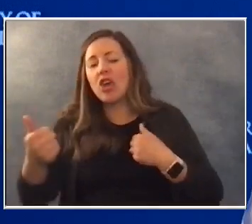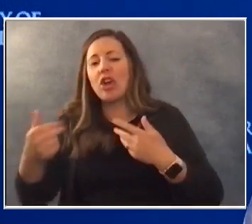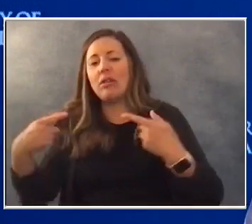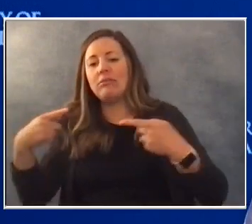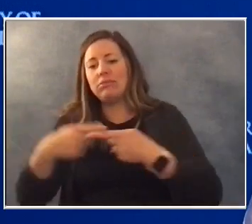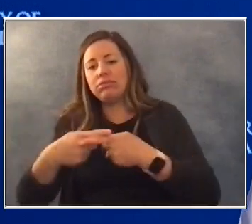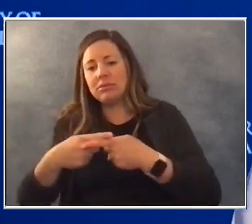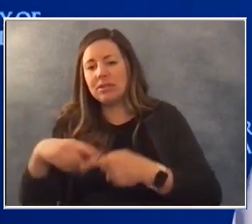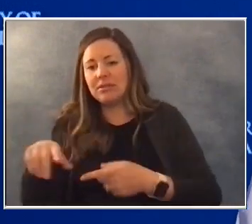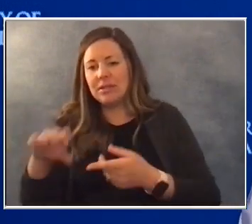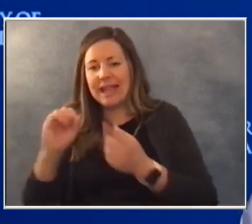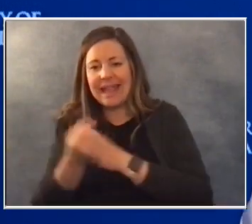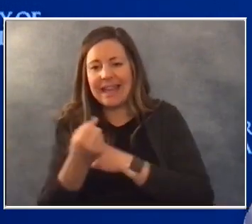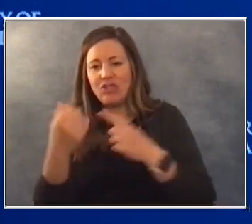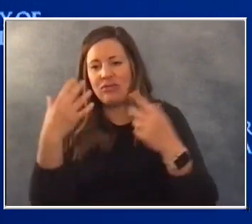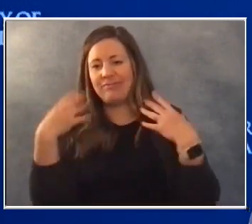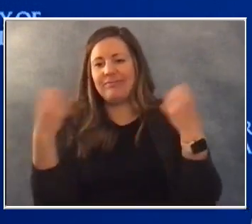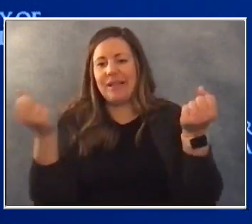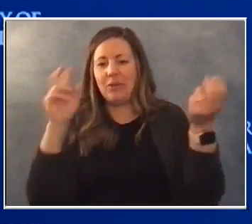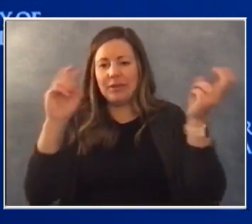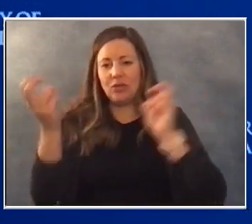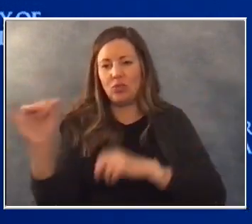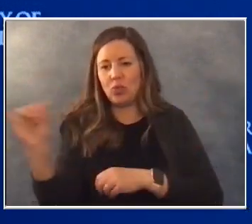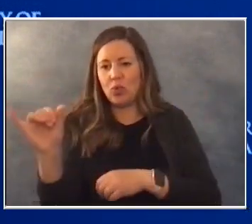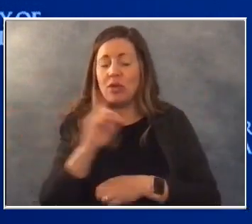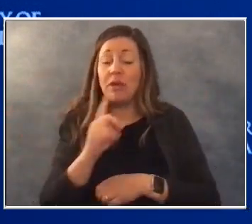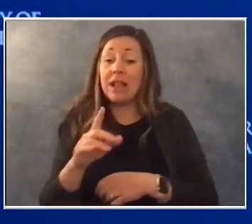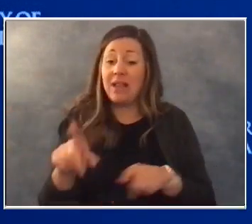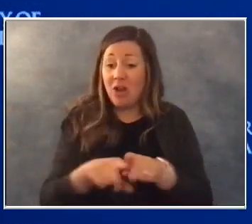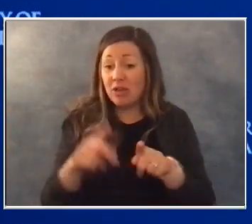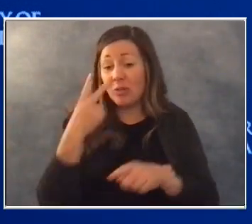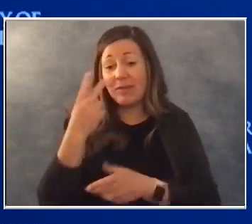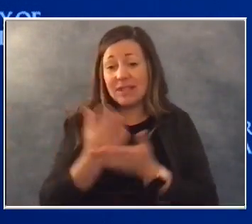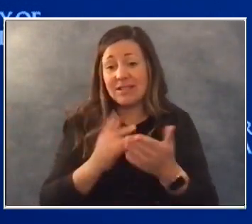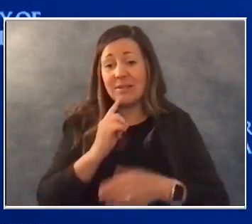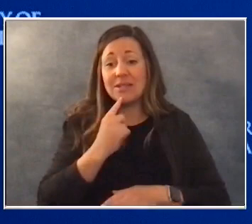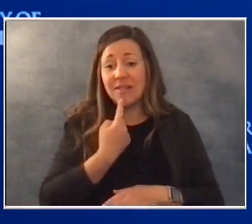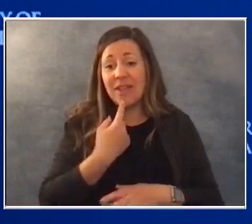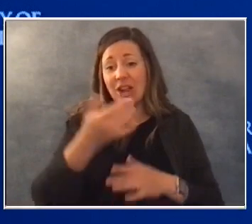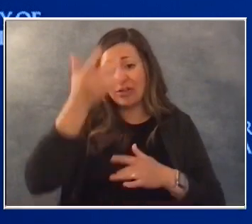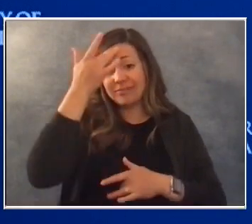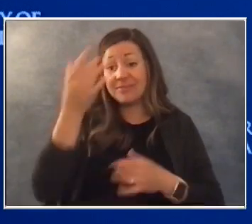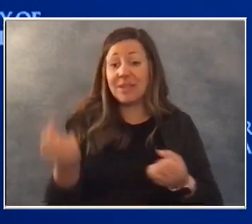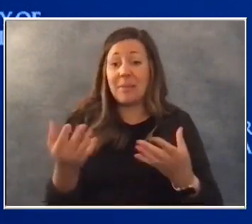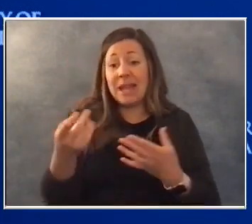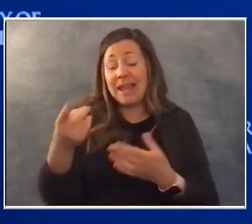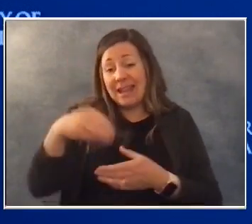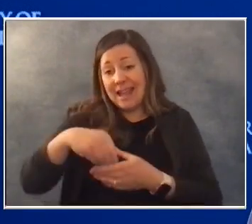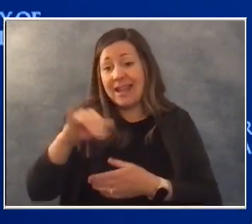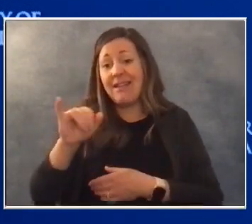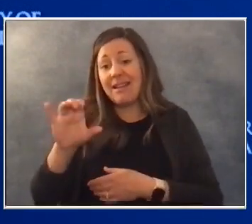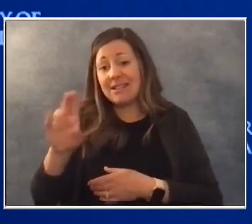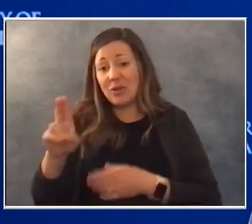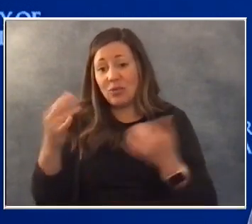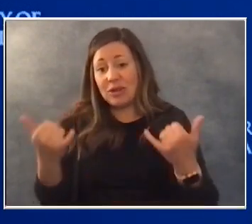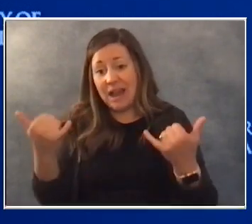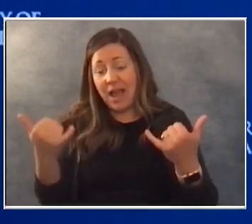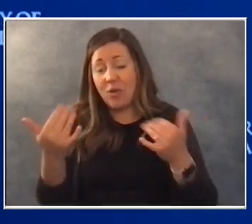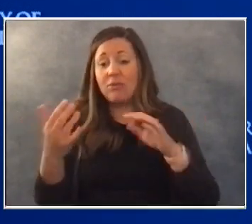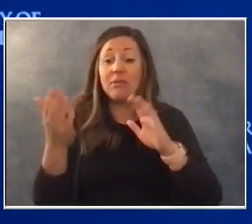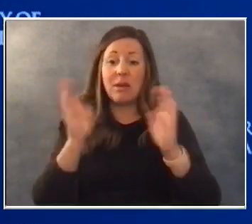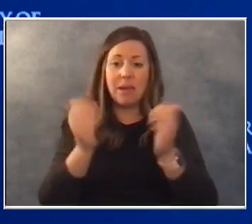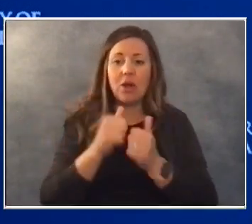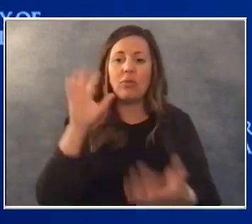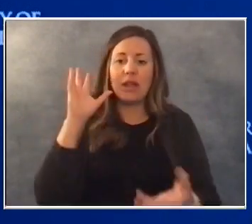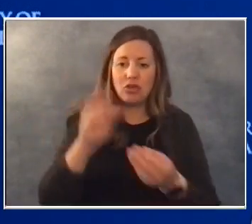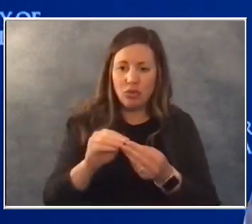is. Again, we have also seen severe disease. We do have a high proportion who are in the ICU and on the ventilator compared to the total number of acute